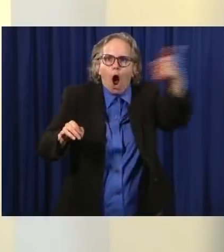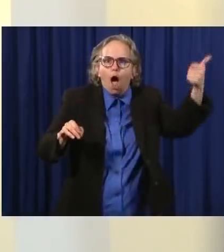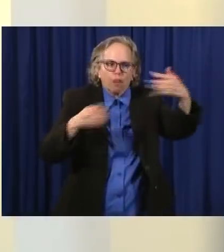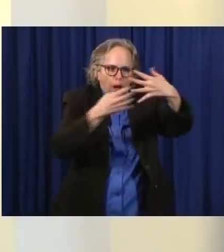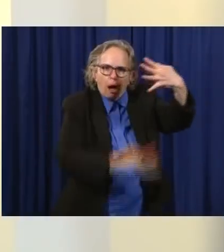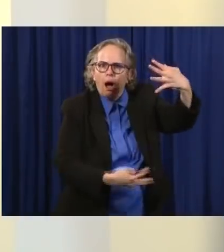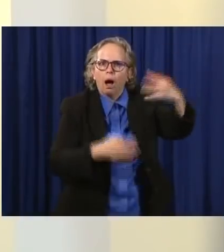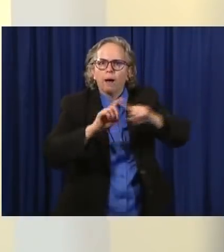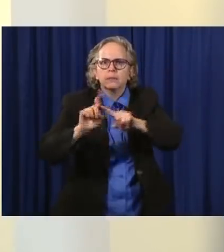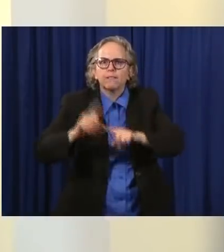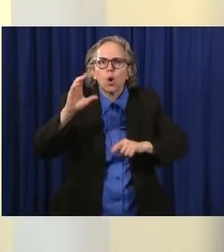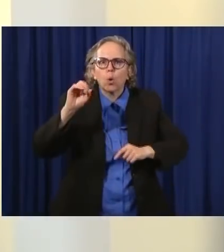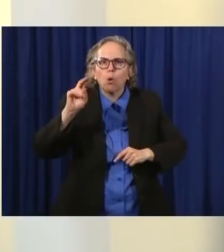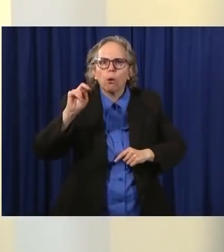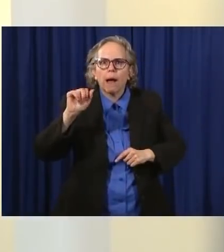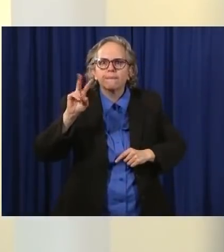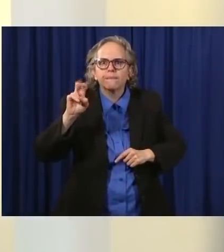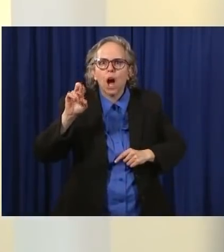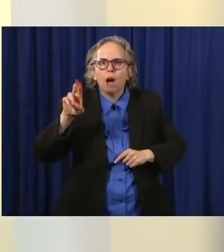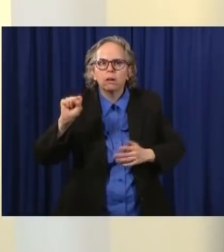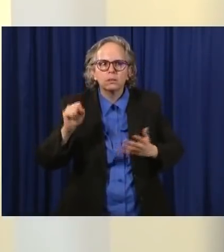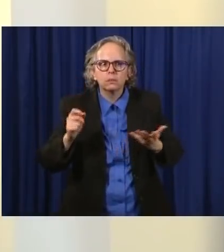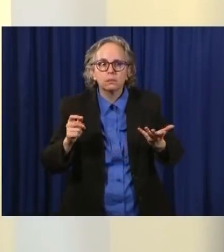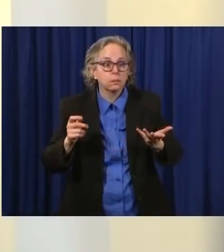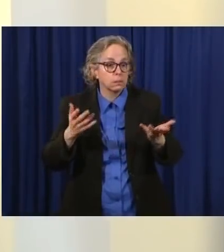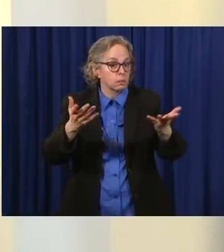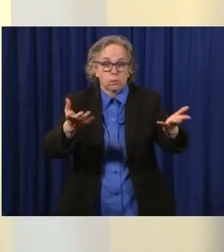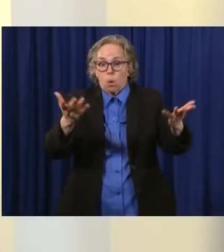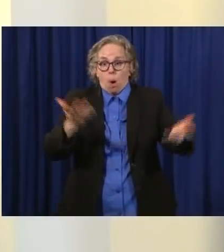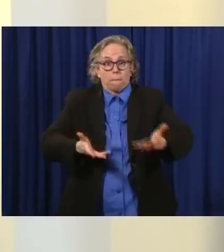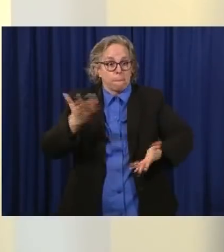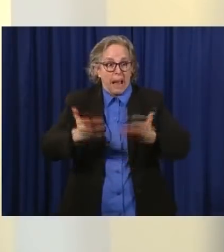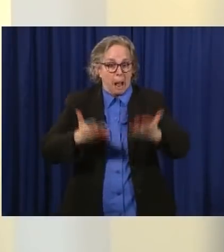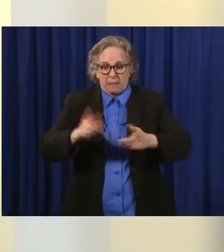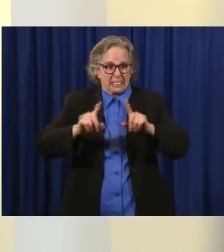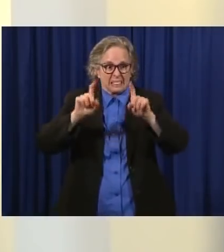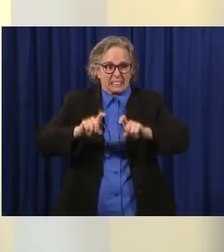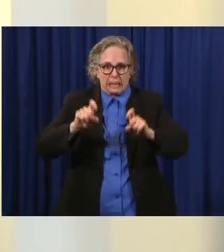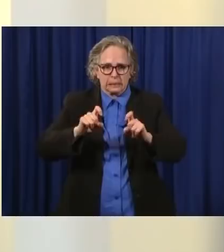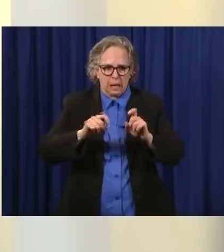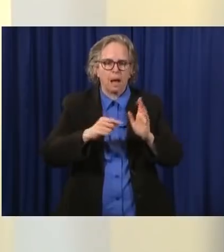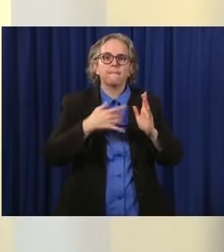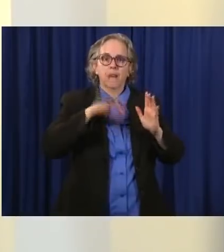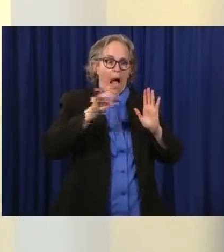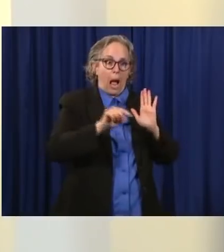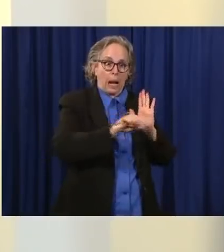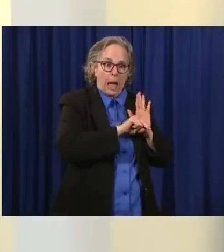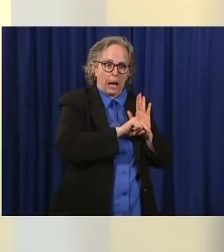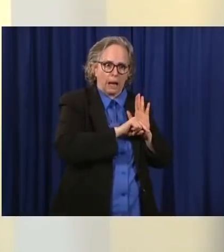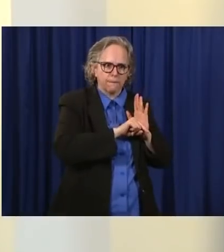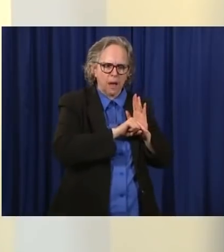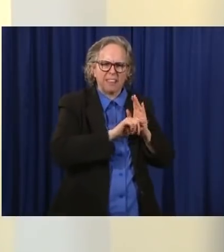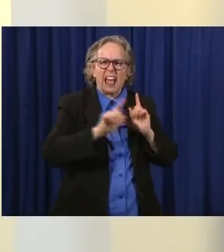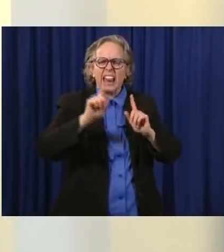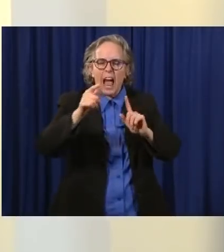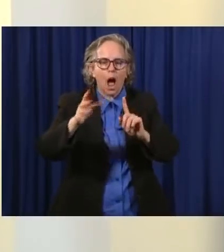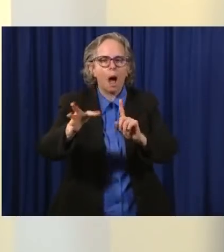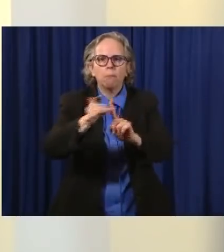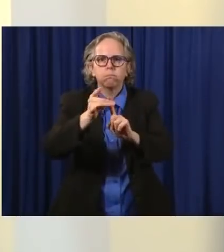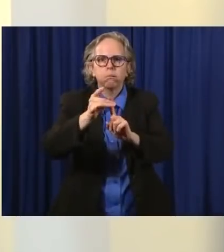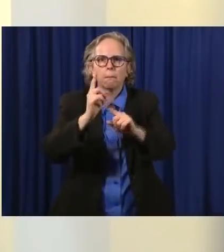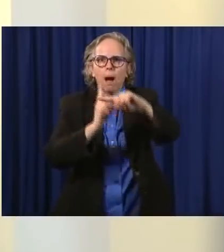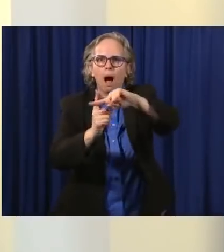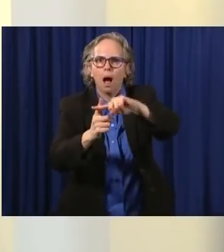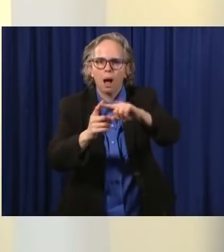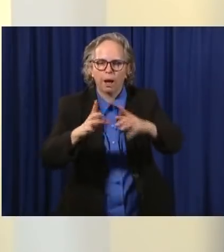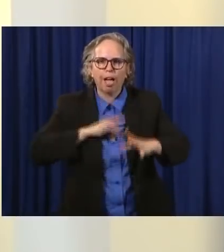COVID a little later, but were asymptomatic. So it's not an exact indicator for sure, but it does, when you